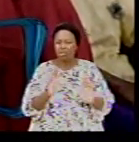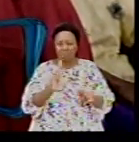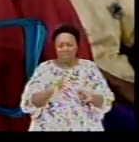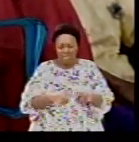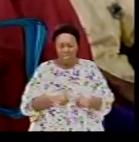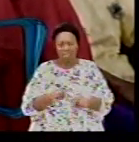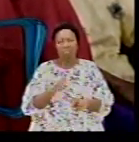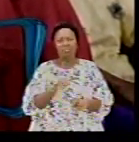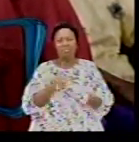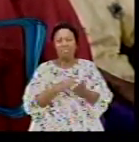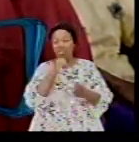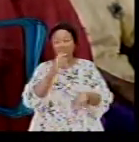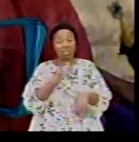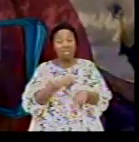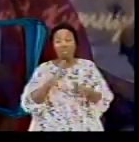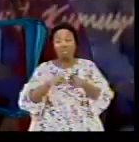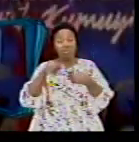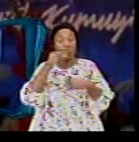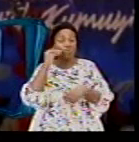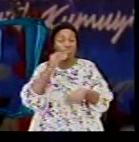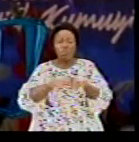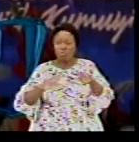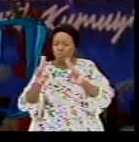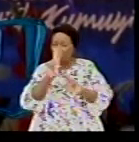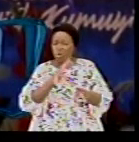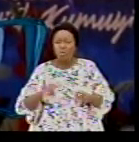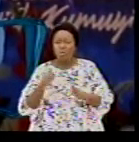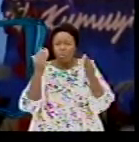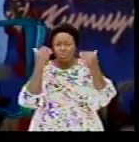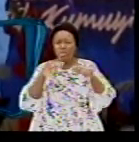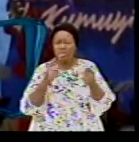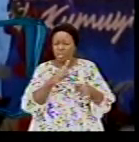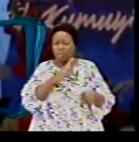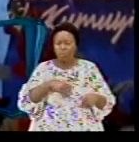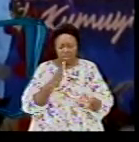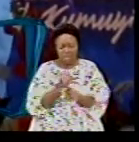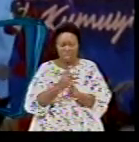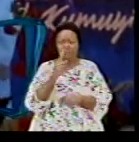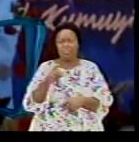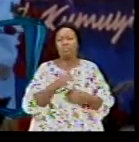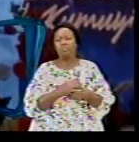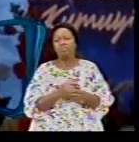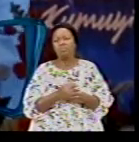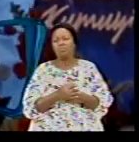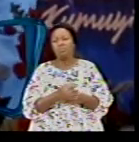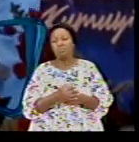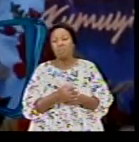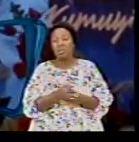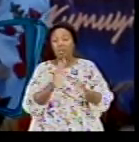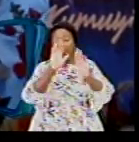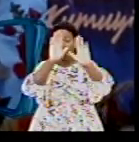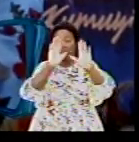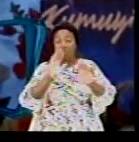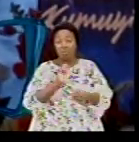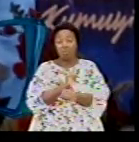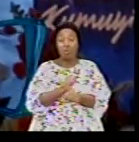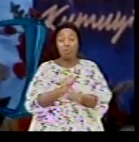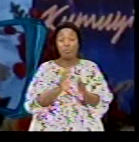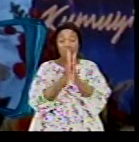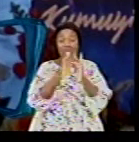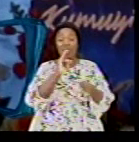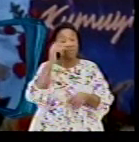home. Miracle prayer will be prayed for everybody. You don't go home the way you came.